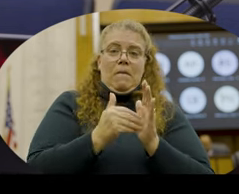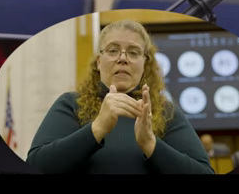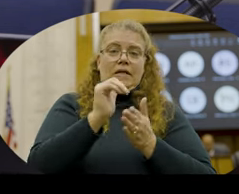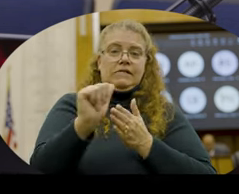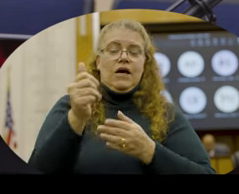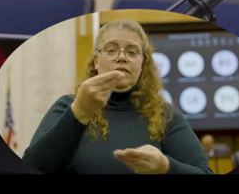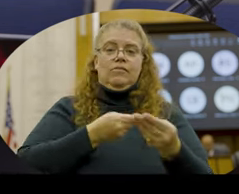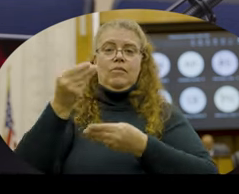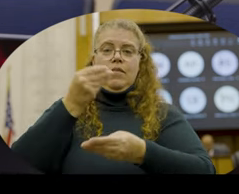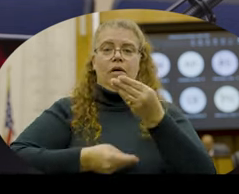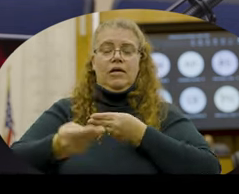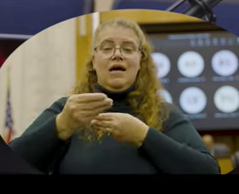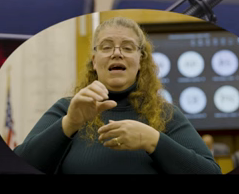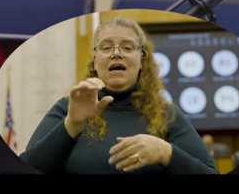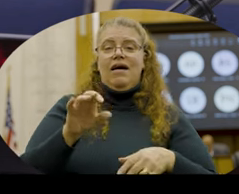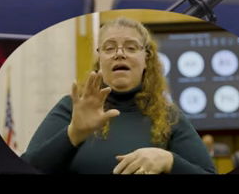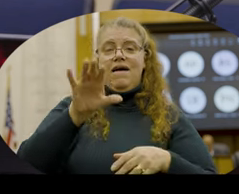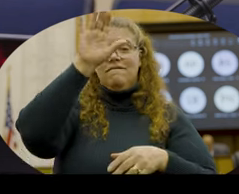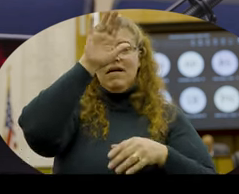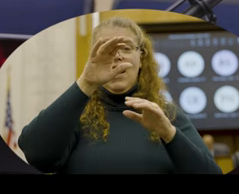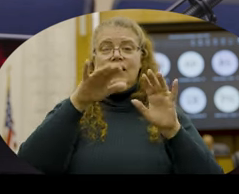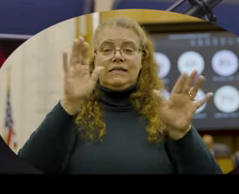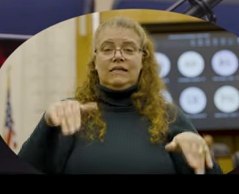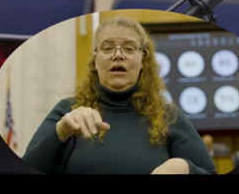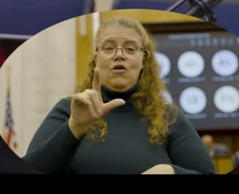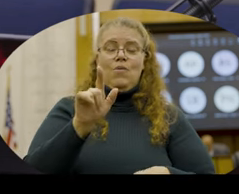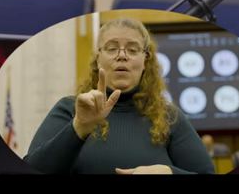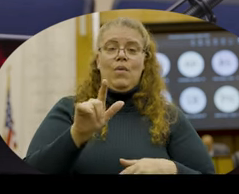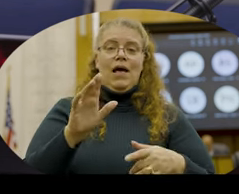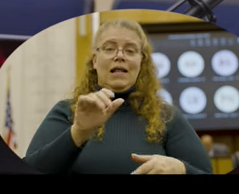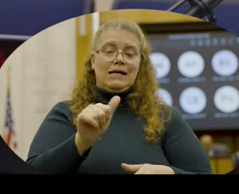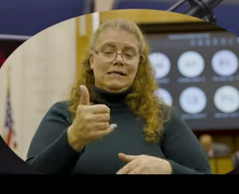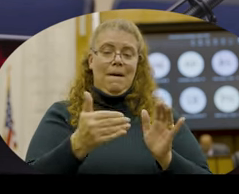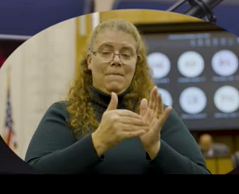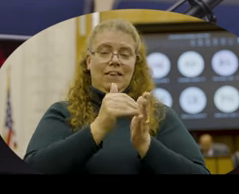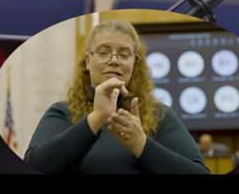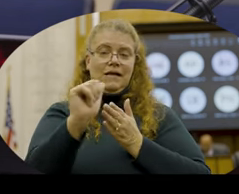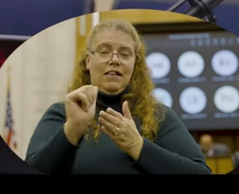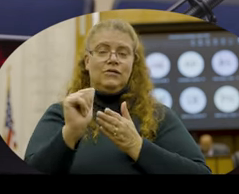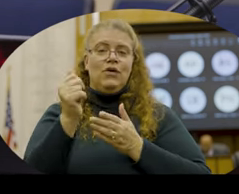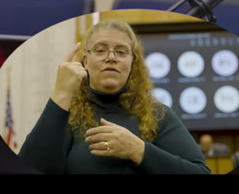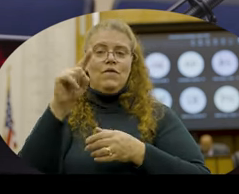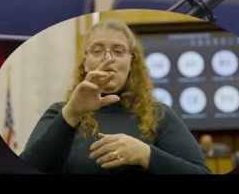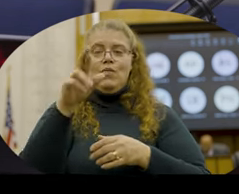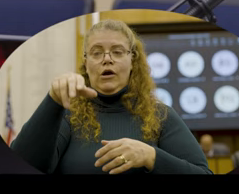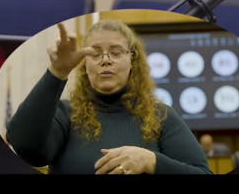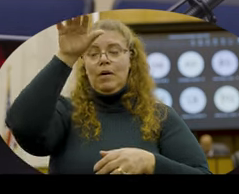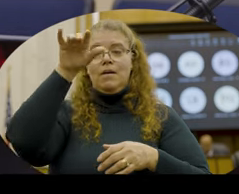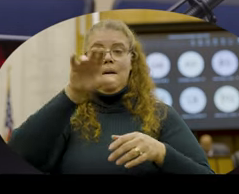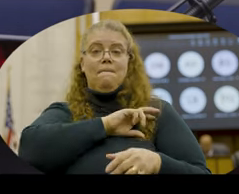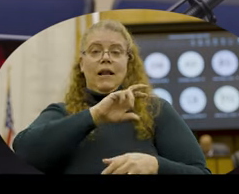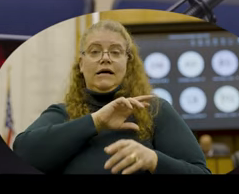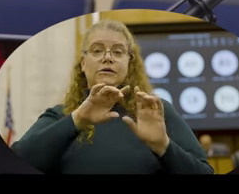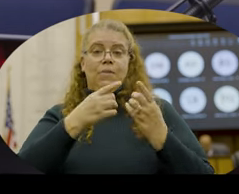namely our robust park system. We know that access to green space and recreation can be a game changer for our residents.